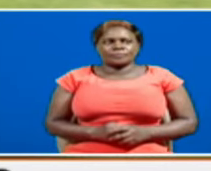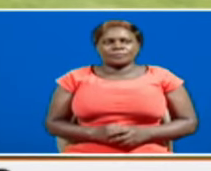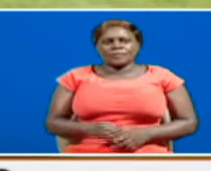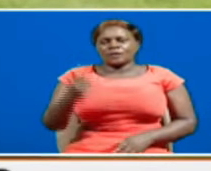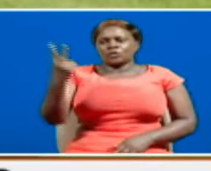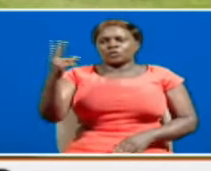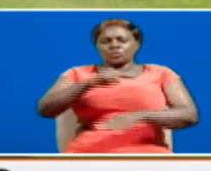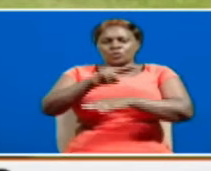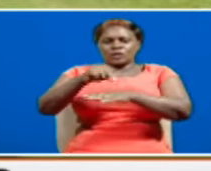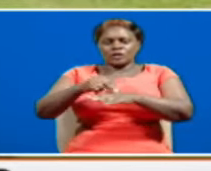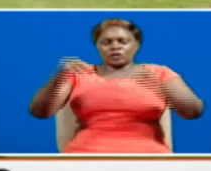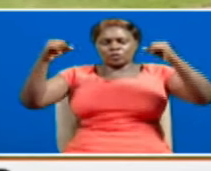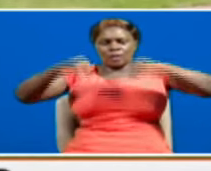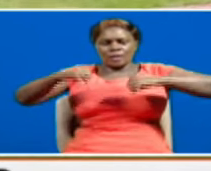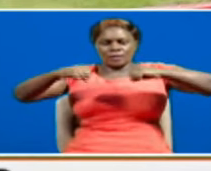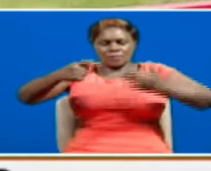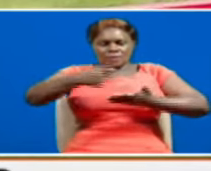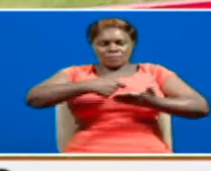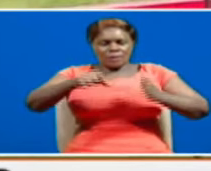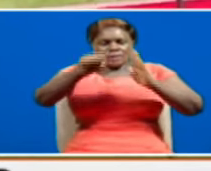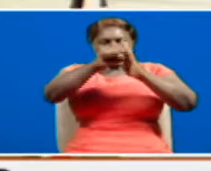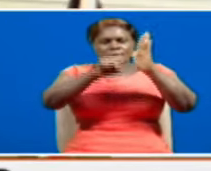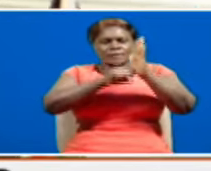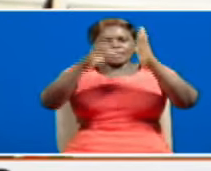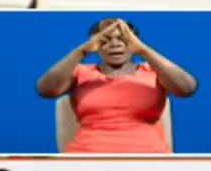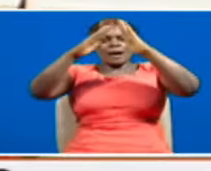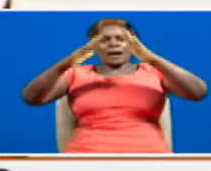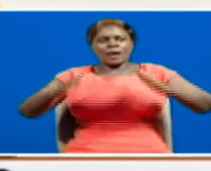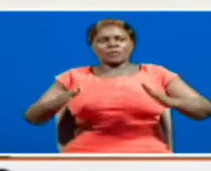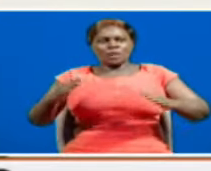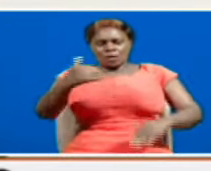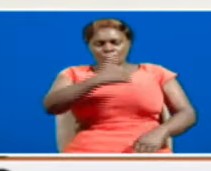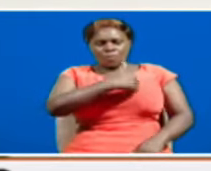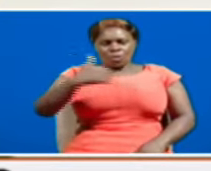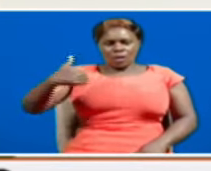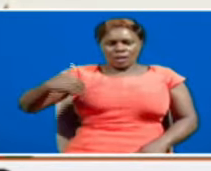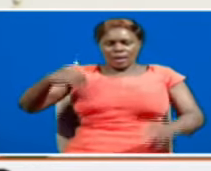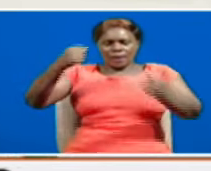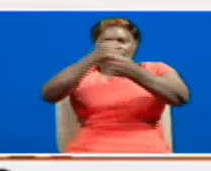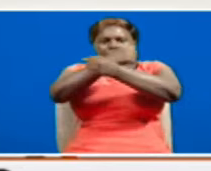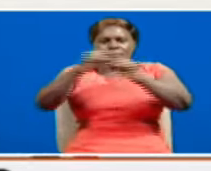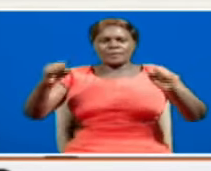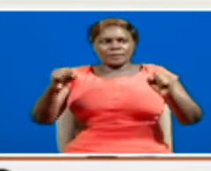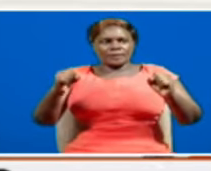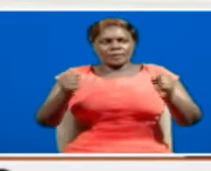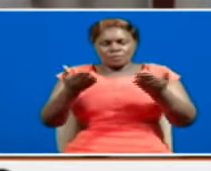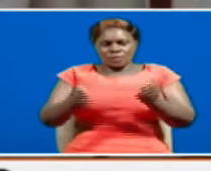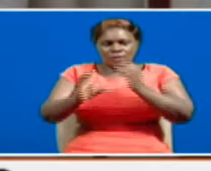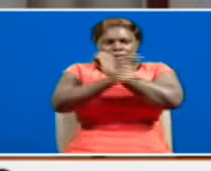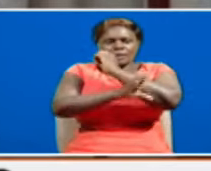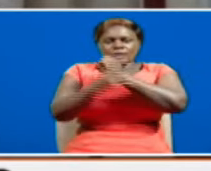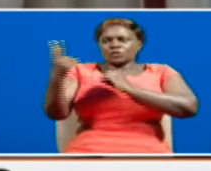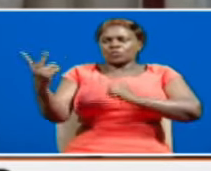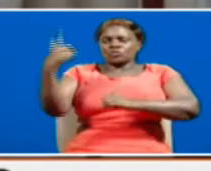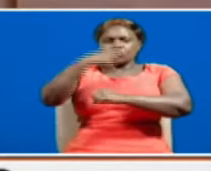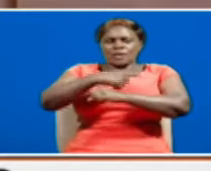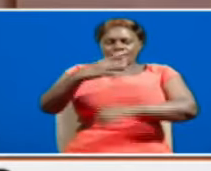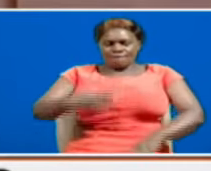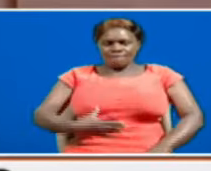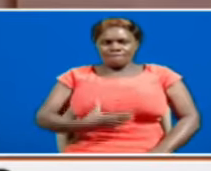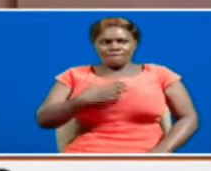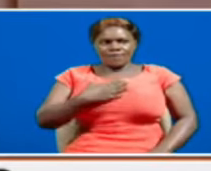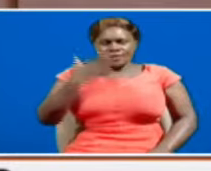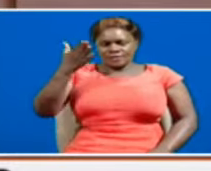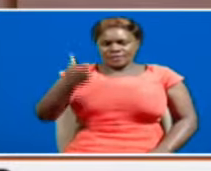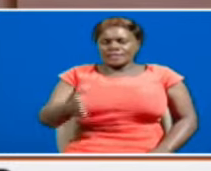The two nations signed bilateral agreements at State House Nairobi, and Poland President Andrzej Duda is in the country for a two-day state visit.